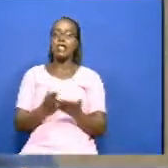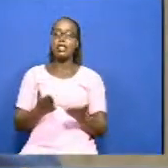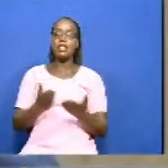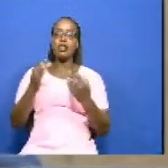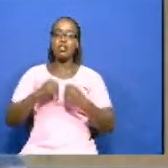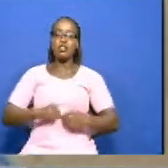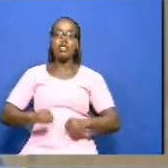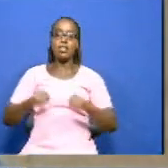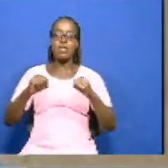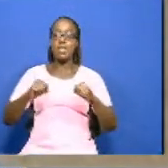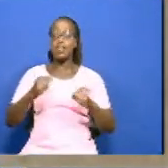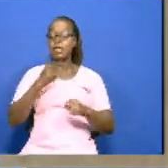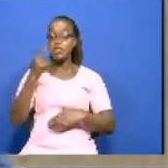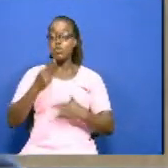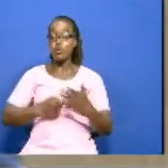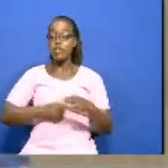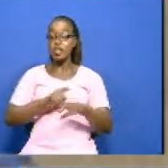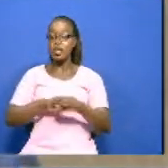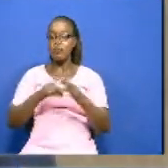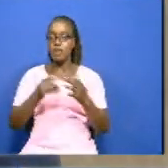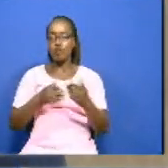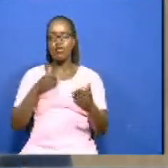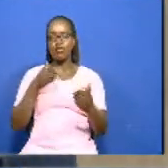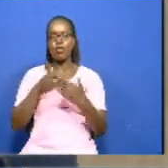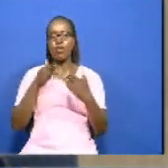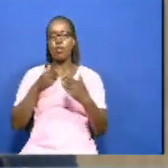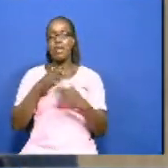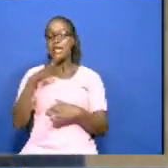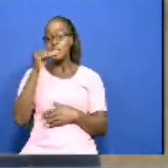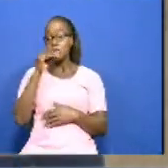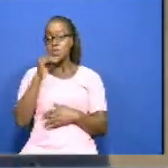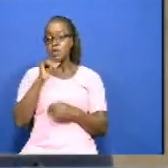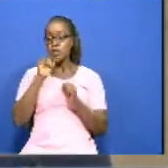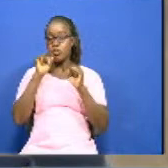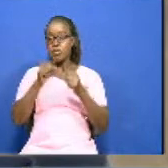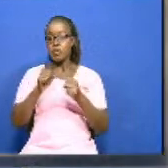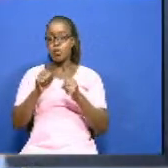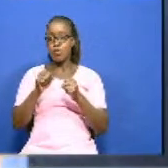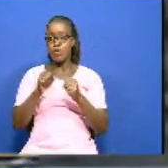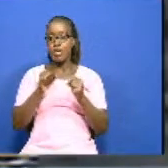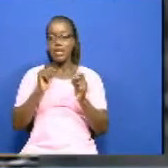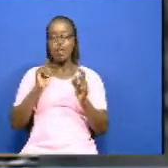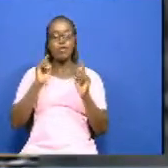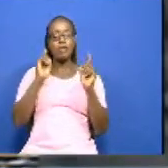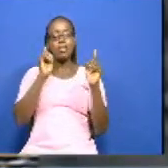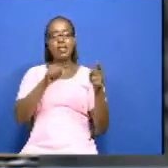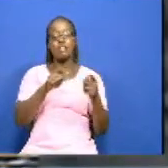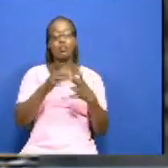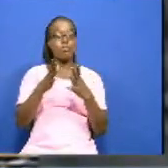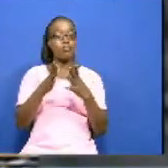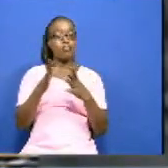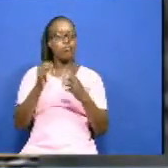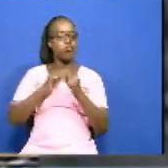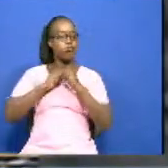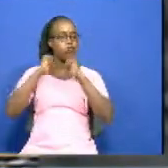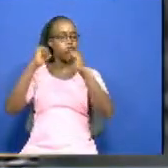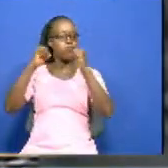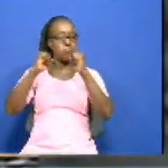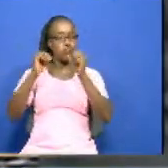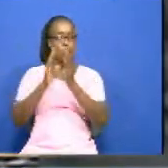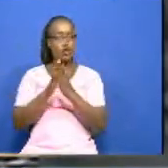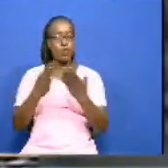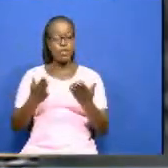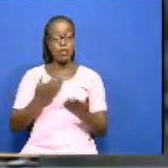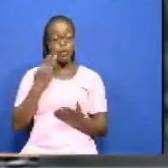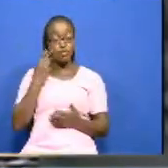Samuel Akobia said that it is time to refrain from utterances that may drive the country to a civil strife. What we are witnessing in the country